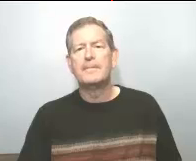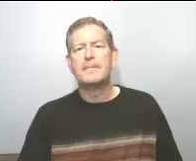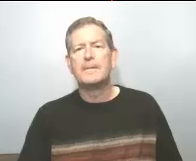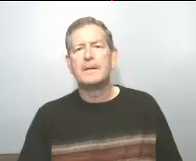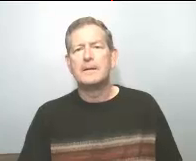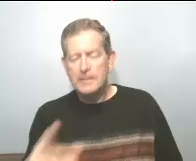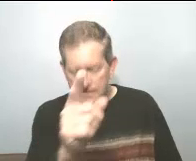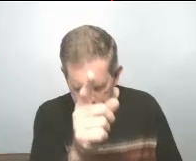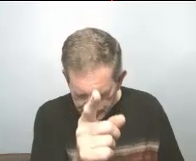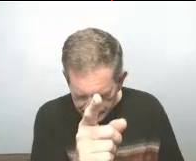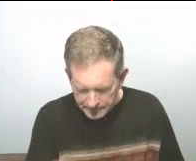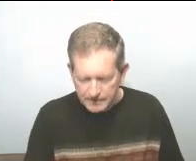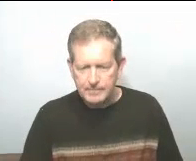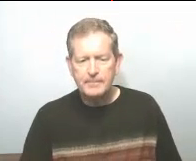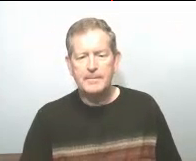vous